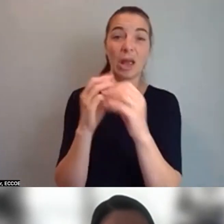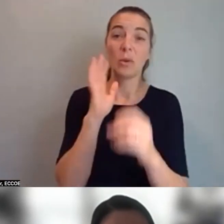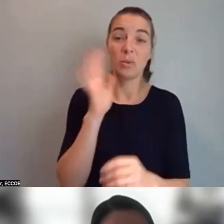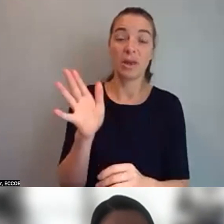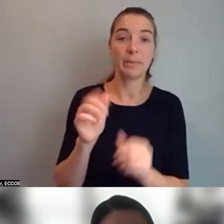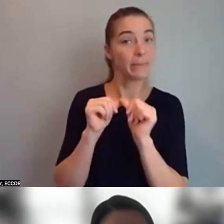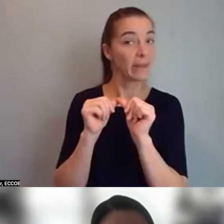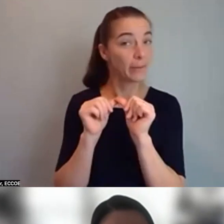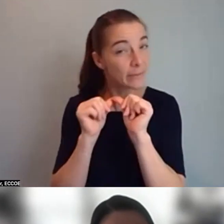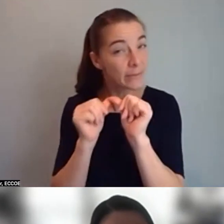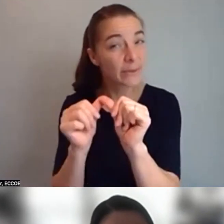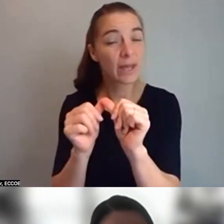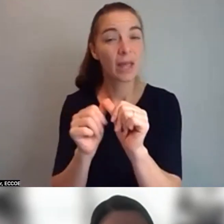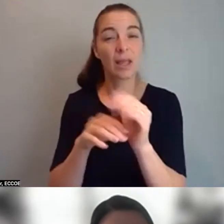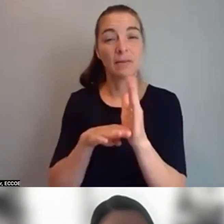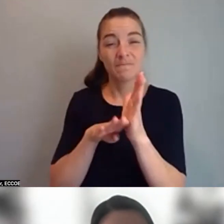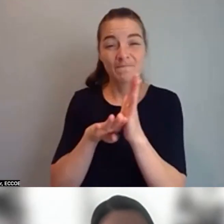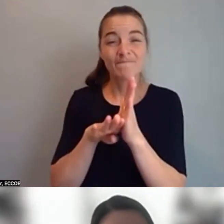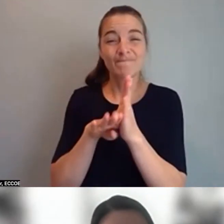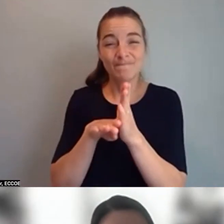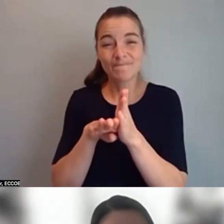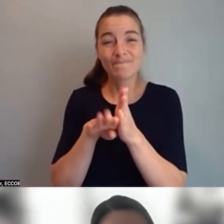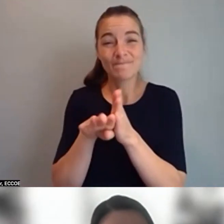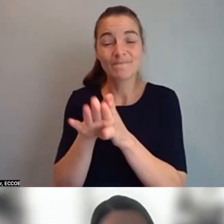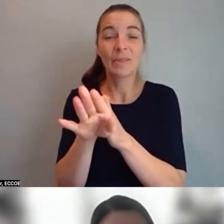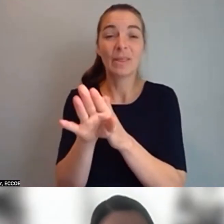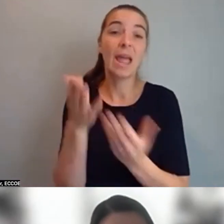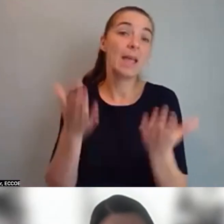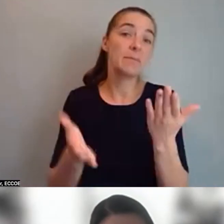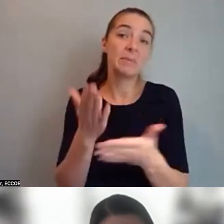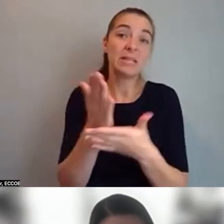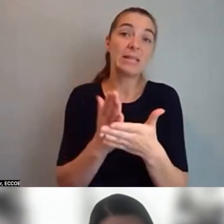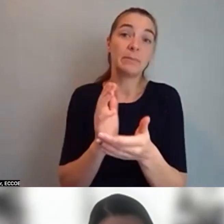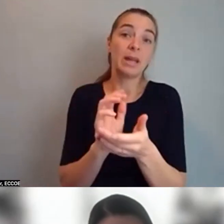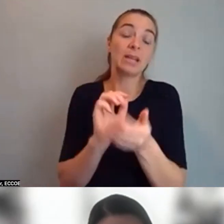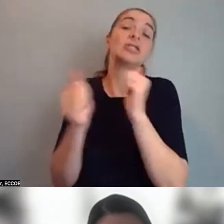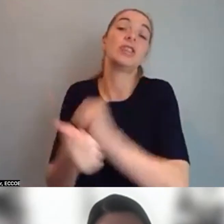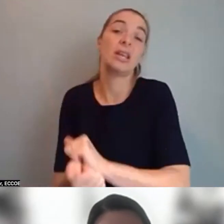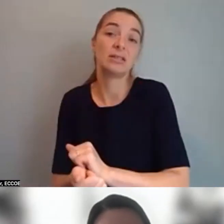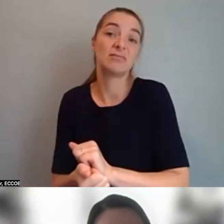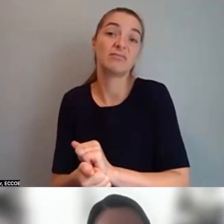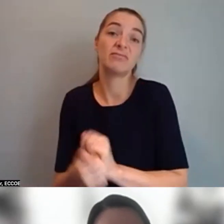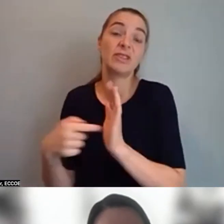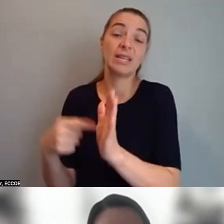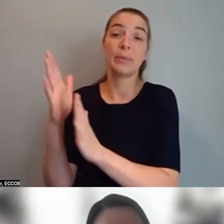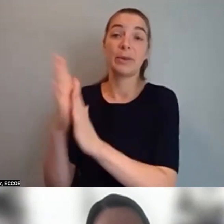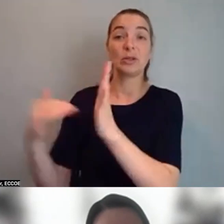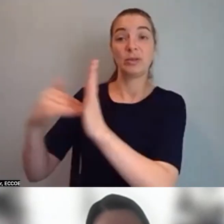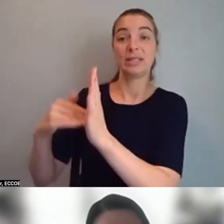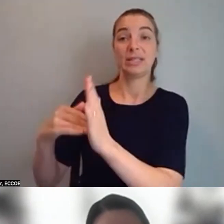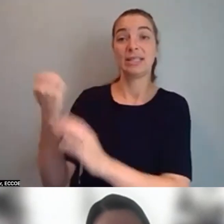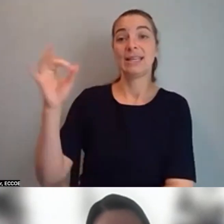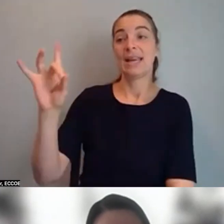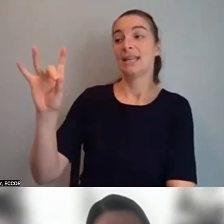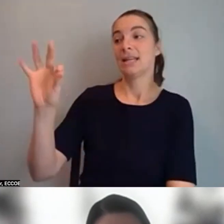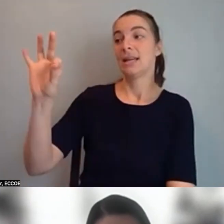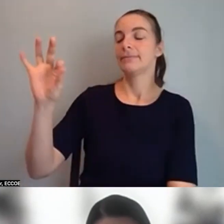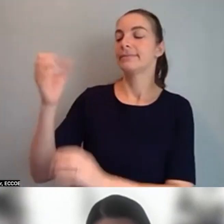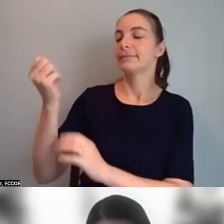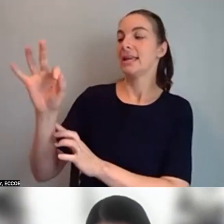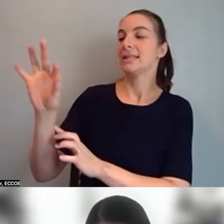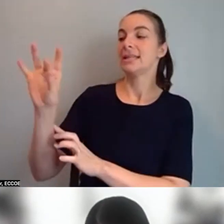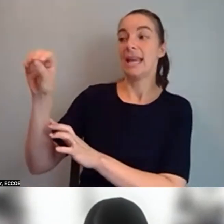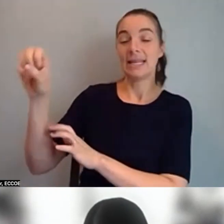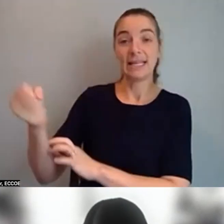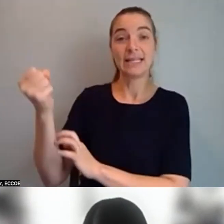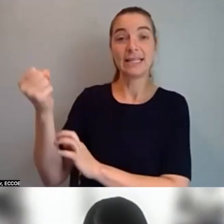be some political shift, as in New Zealand did in the 80s, to decide that, like, this doesn't make sense. Like, it takes up a lot of, you know, political